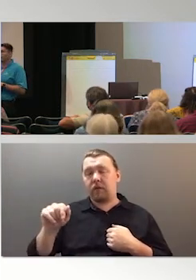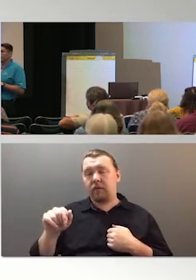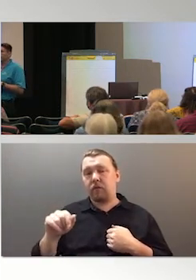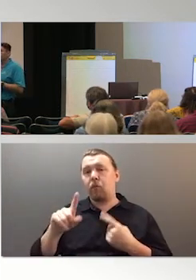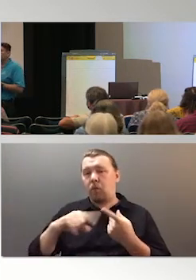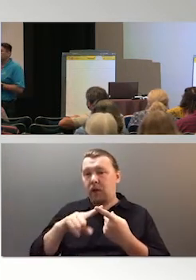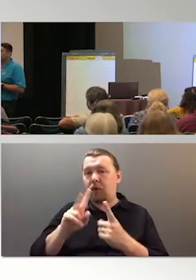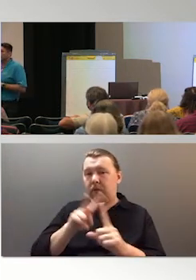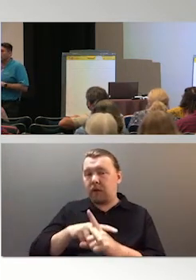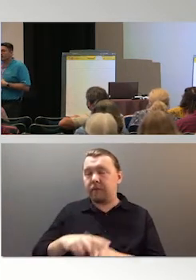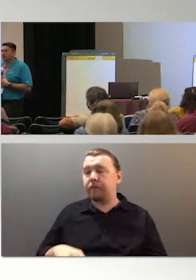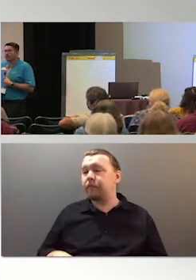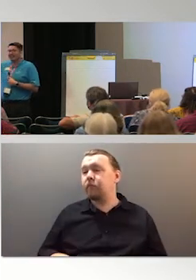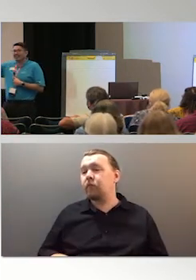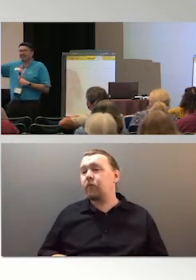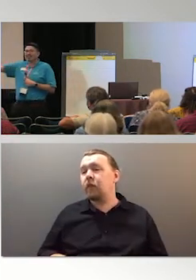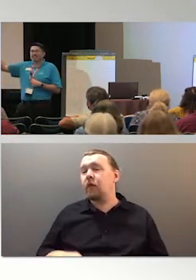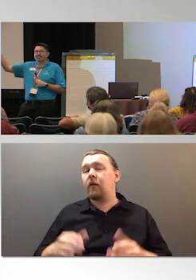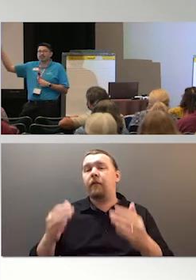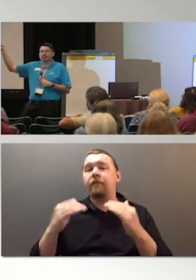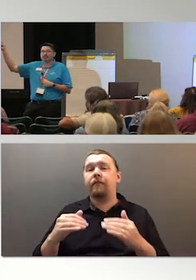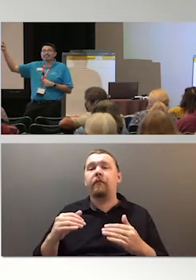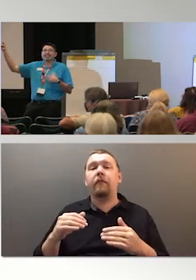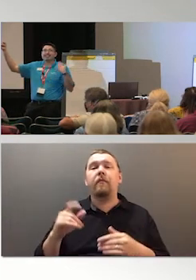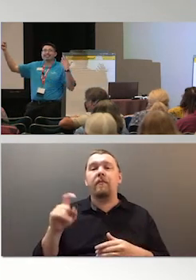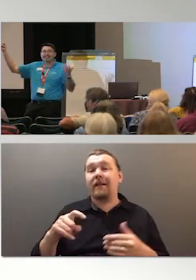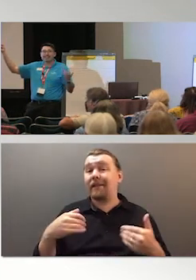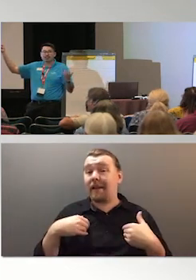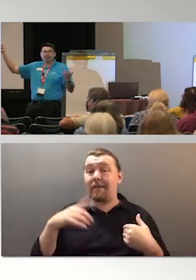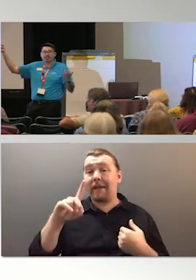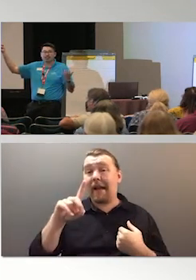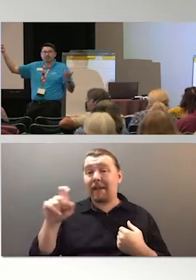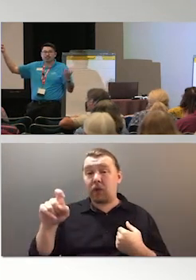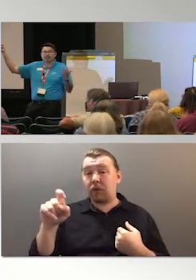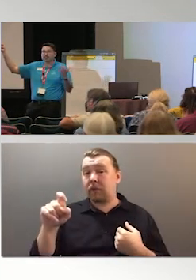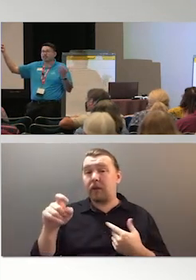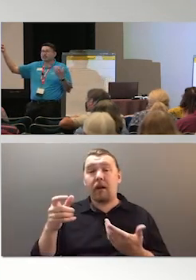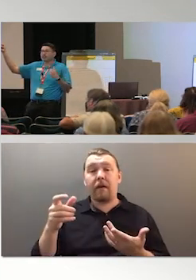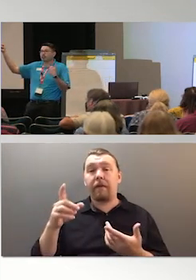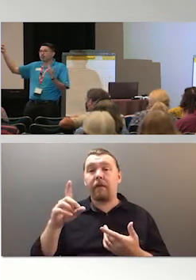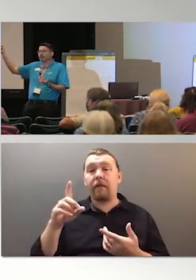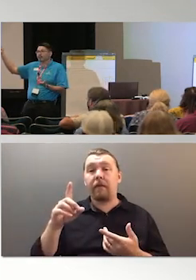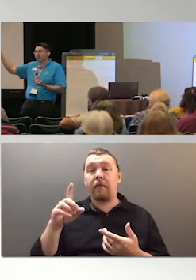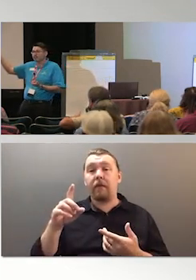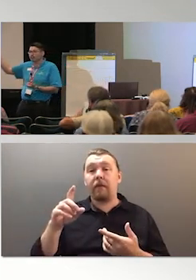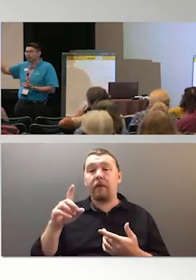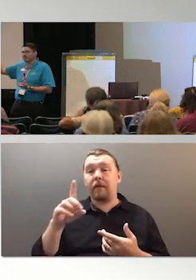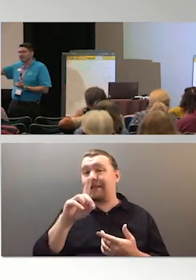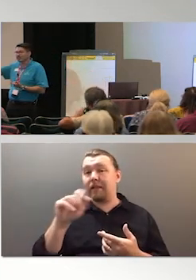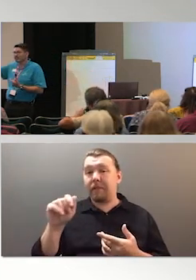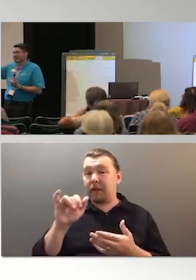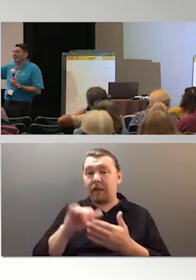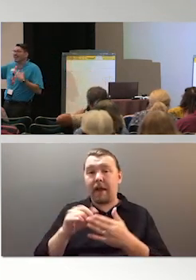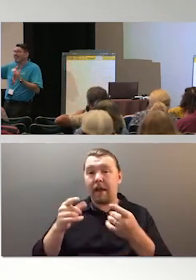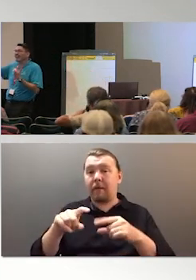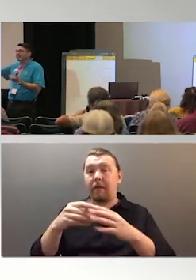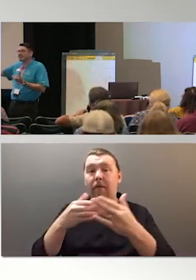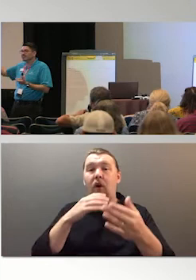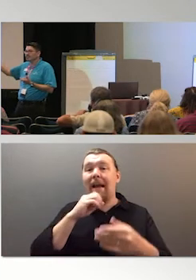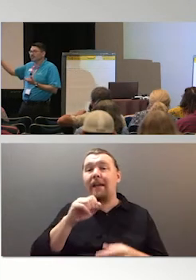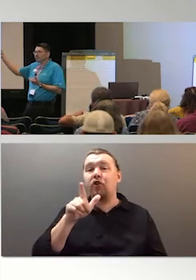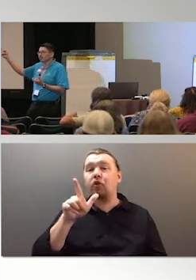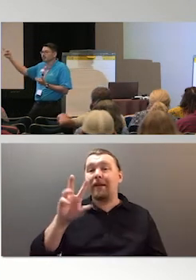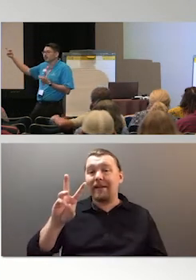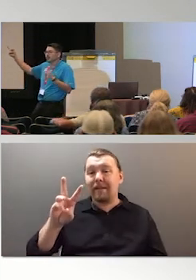ABLE programs. The individual has to have basically a diagnosis of a disability that occurred prior to age 26, and it has to